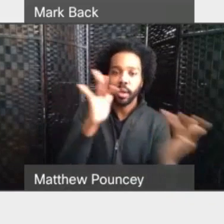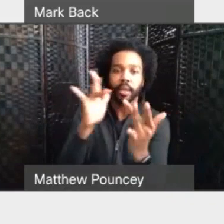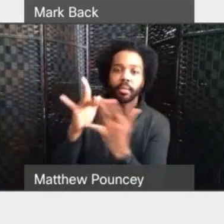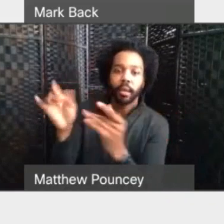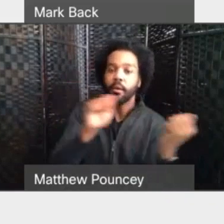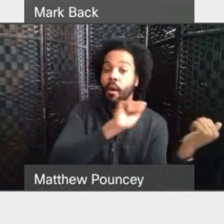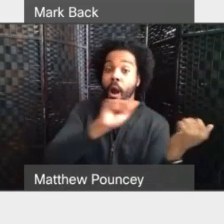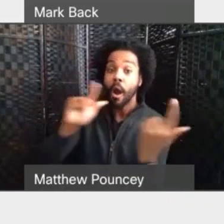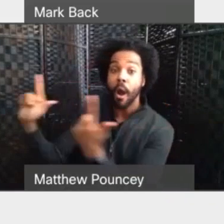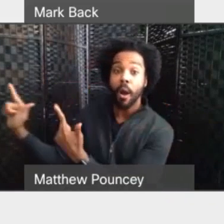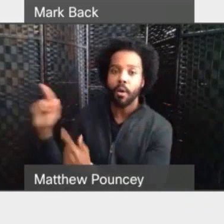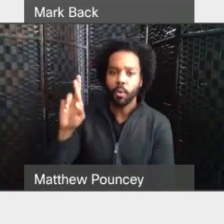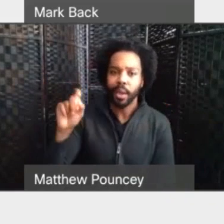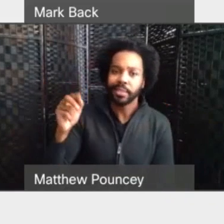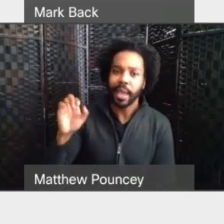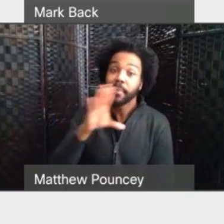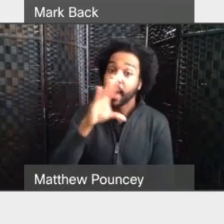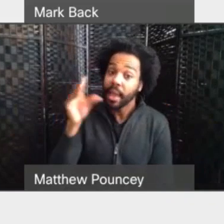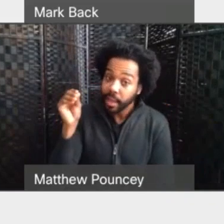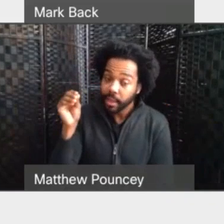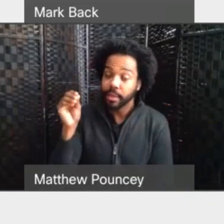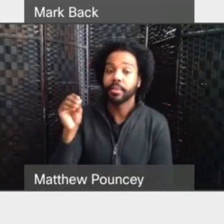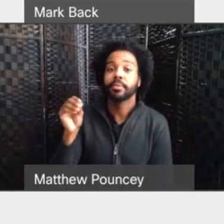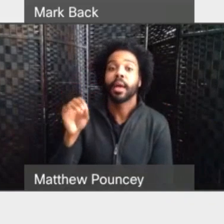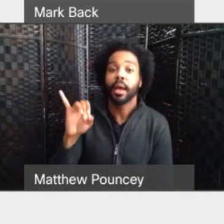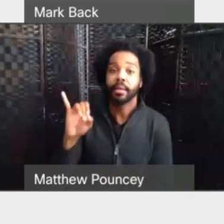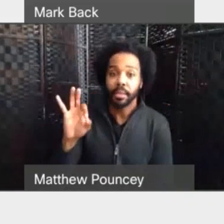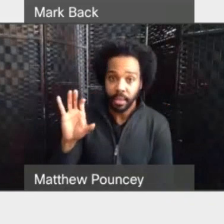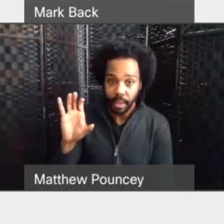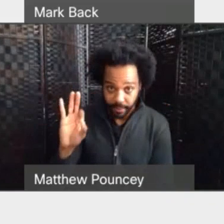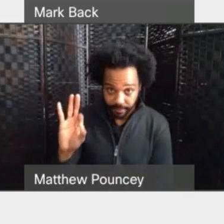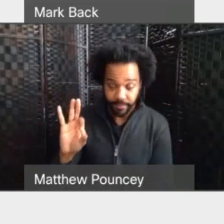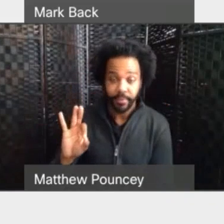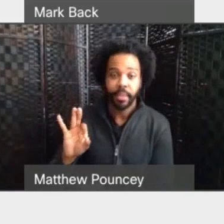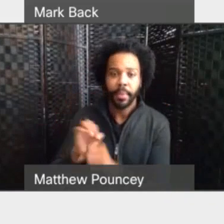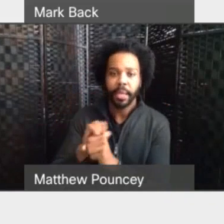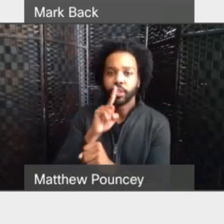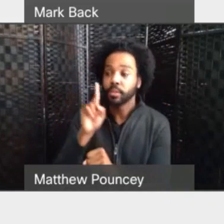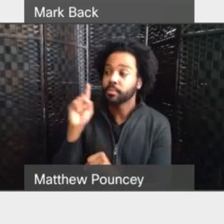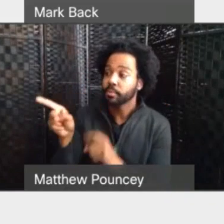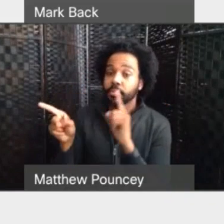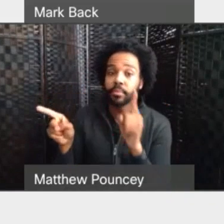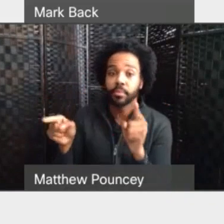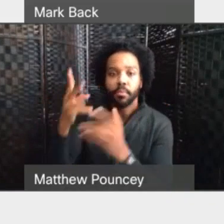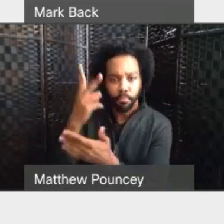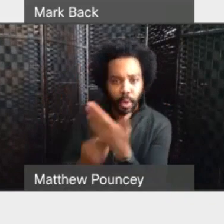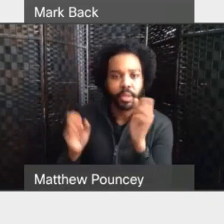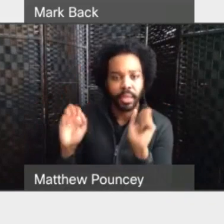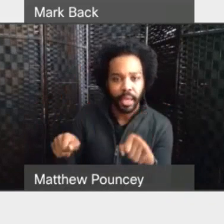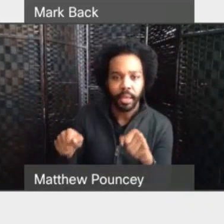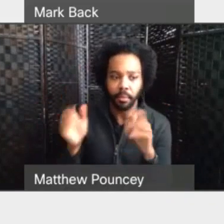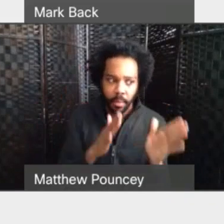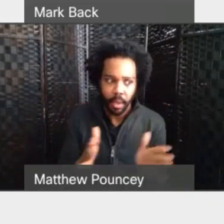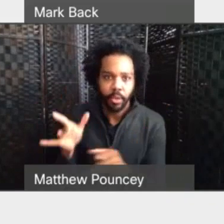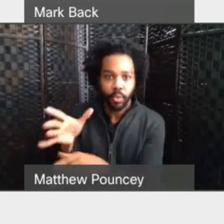residential habilitation and intermediate care facilities to make arrangements for them to get the vaccination in the district.